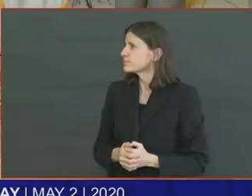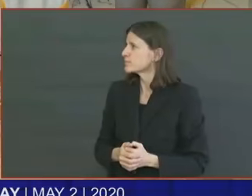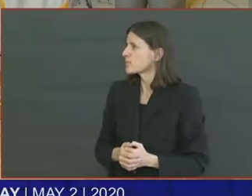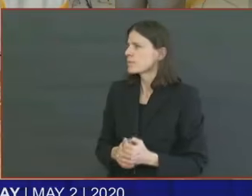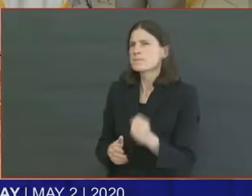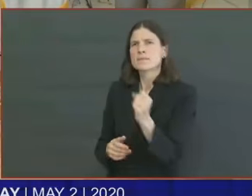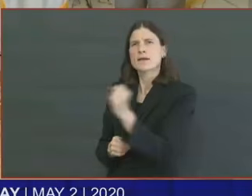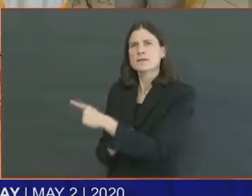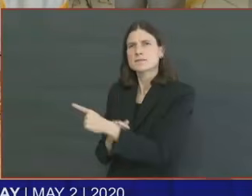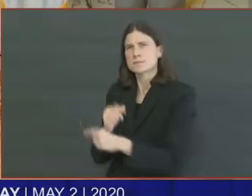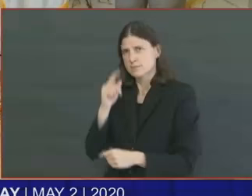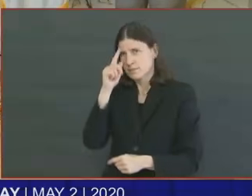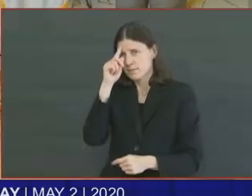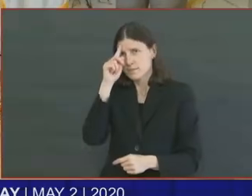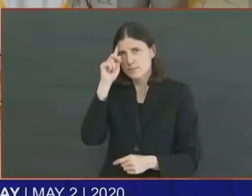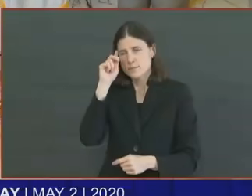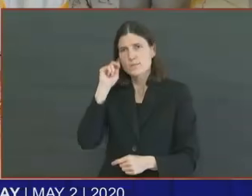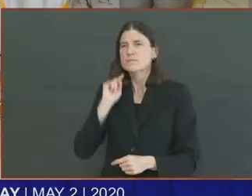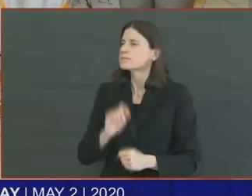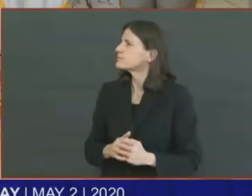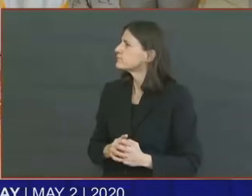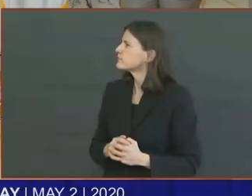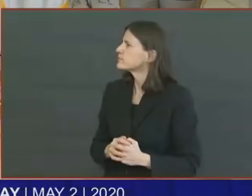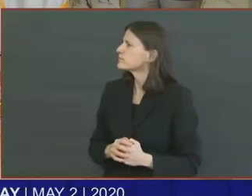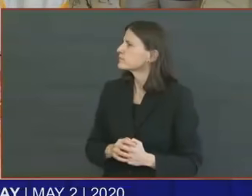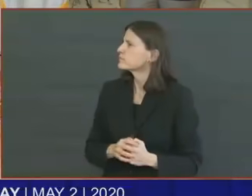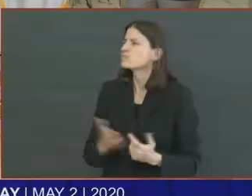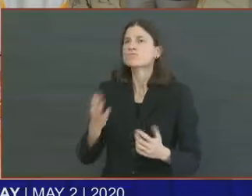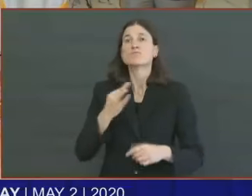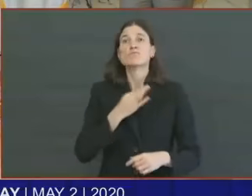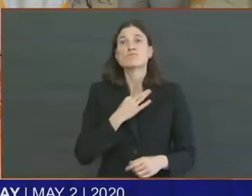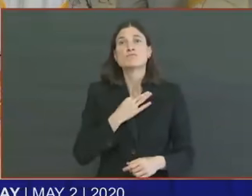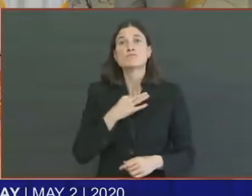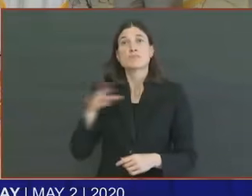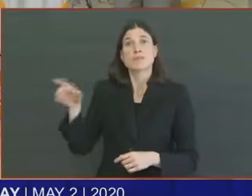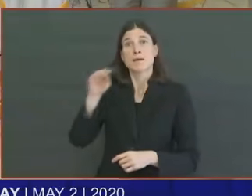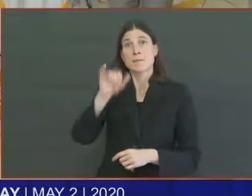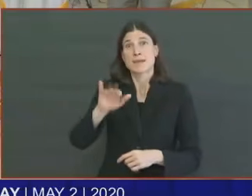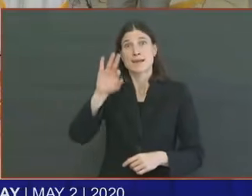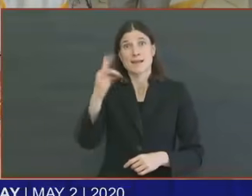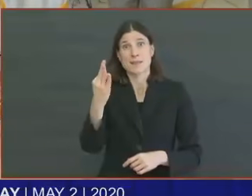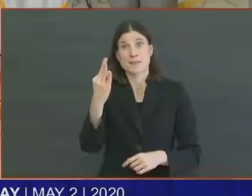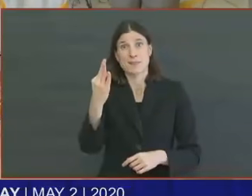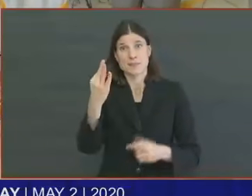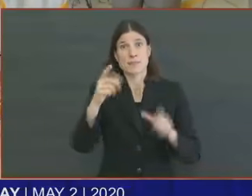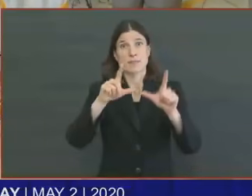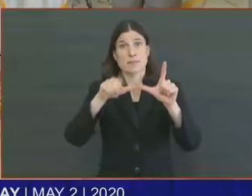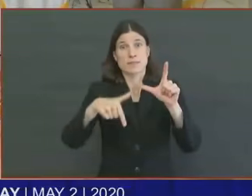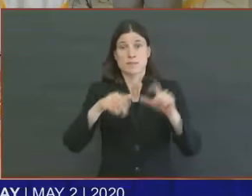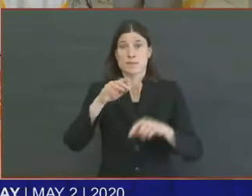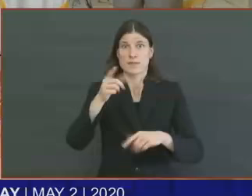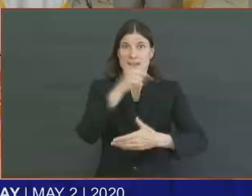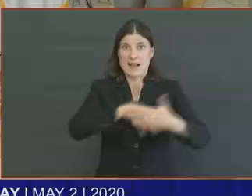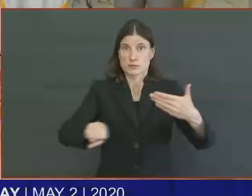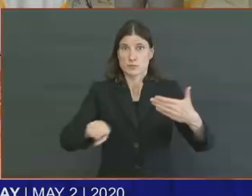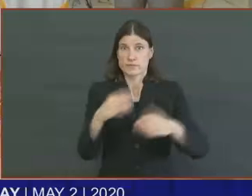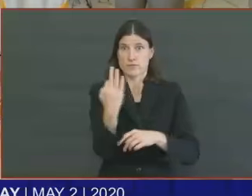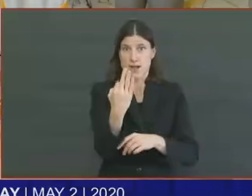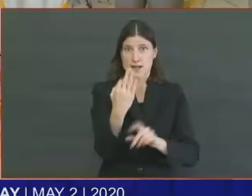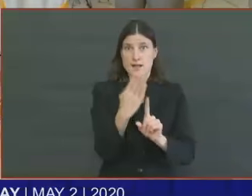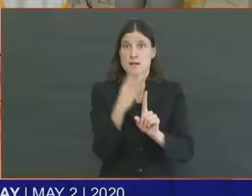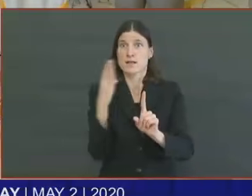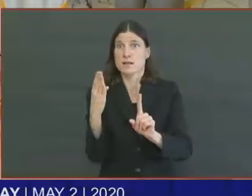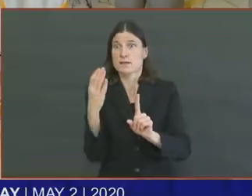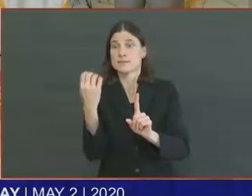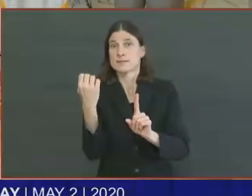Gabberty of WBOB is asking, after May 9th, what factors would constitute the spike that would force you to tighten restrictions